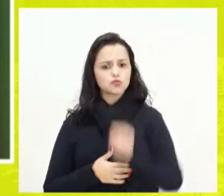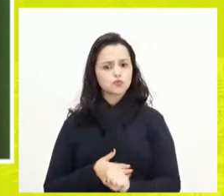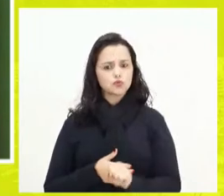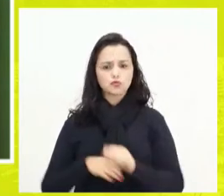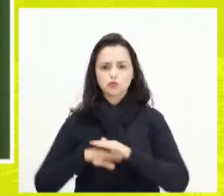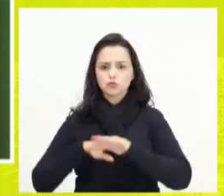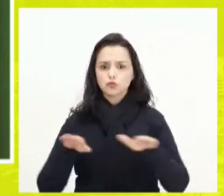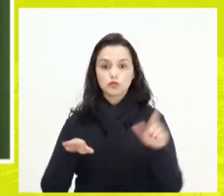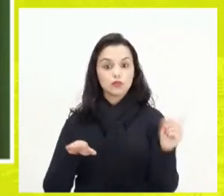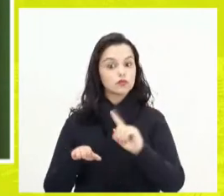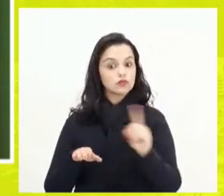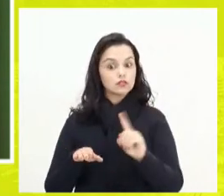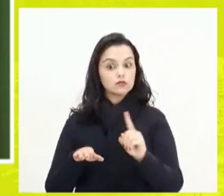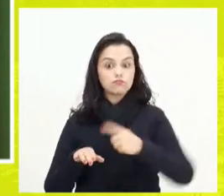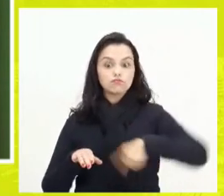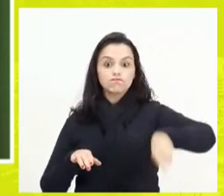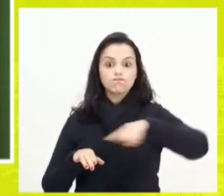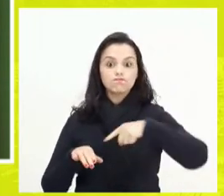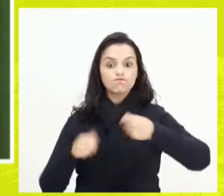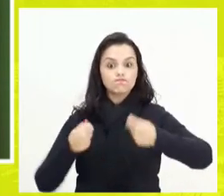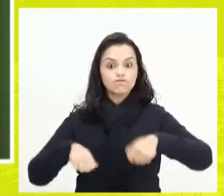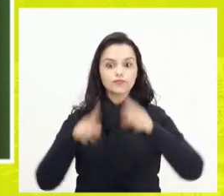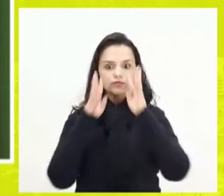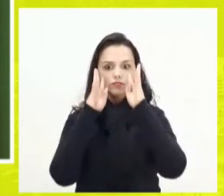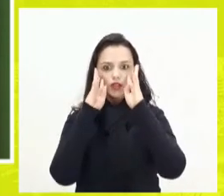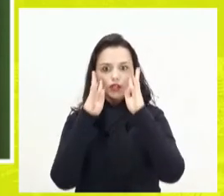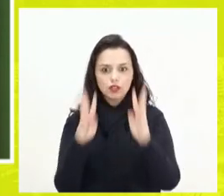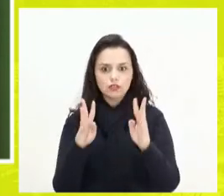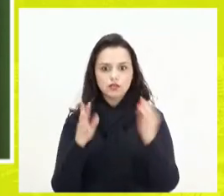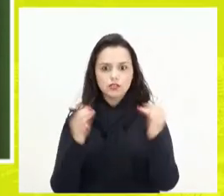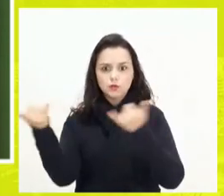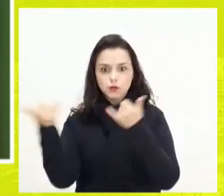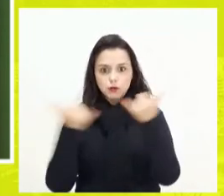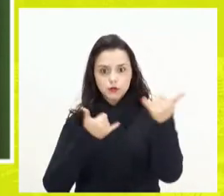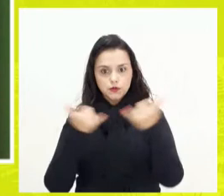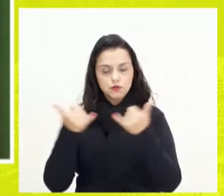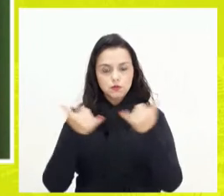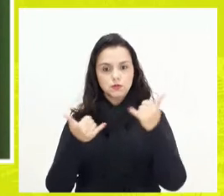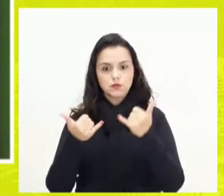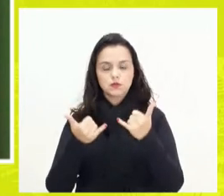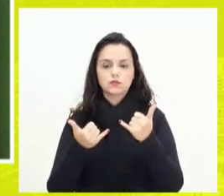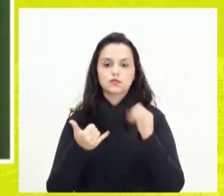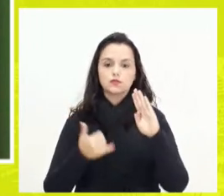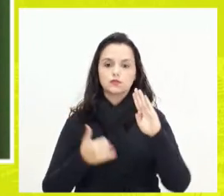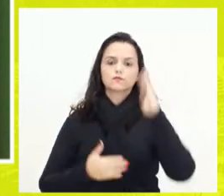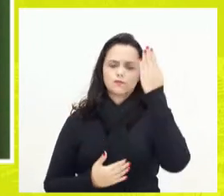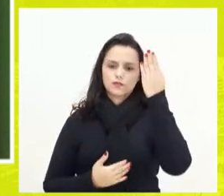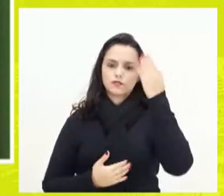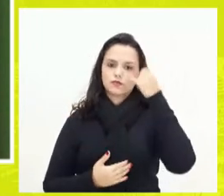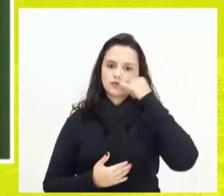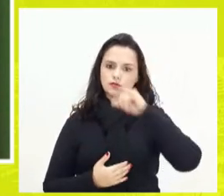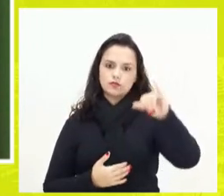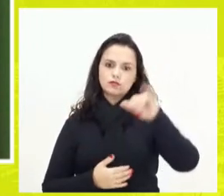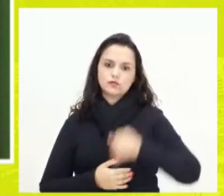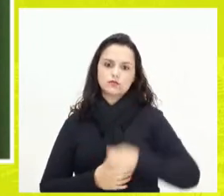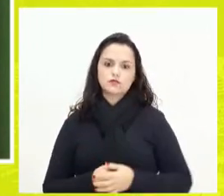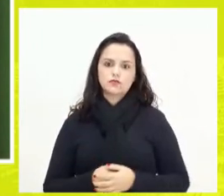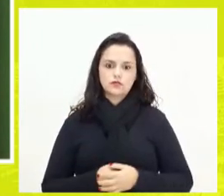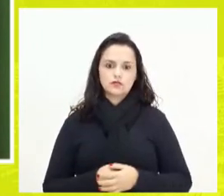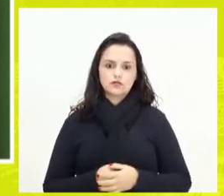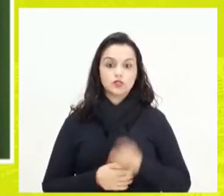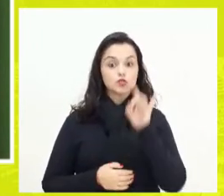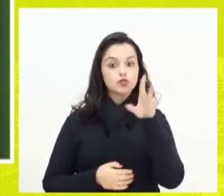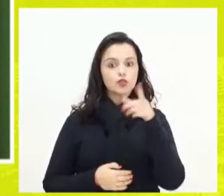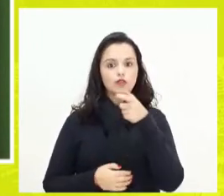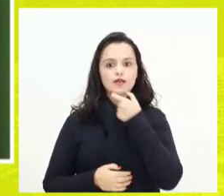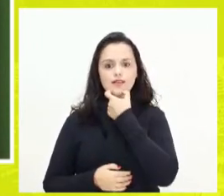or the south but it has to do with all the misinformation issues that